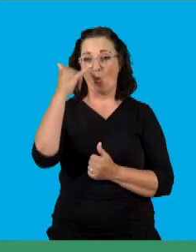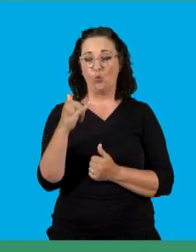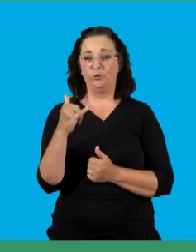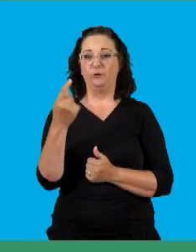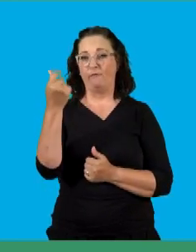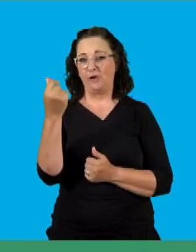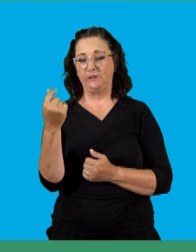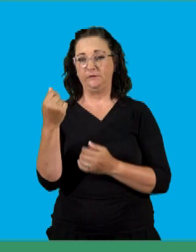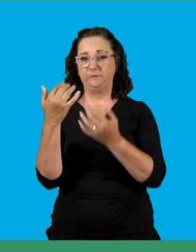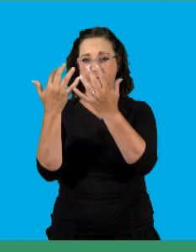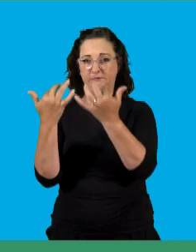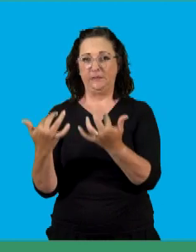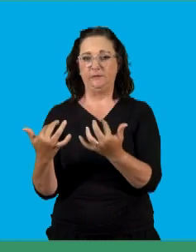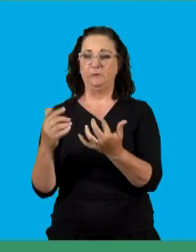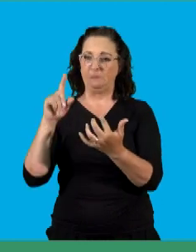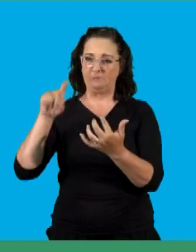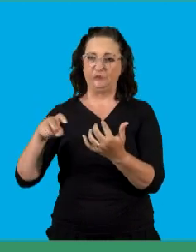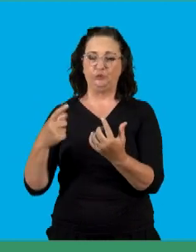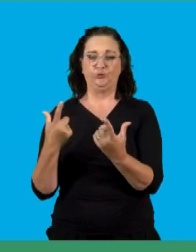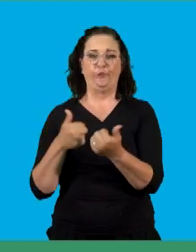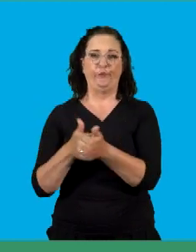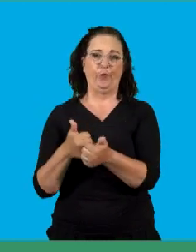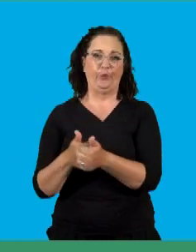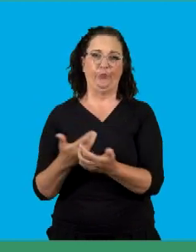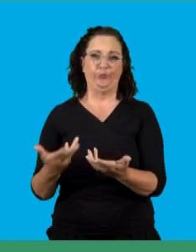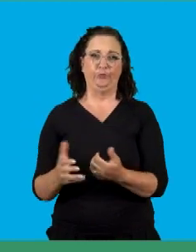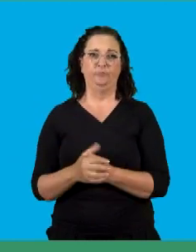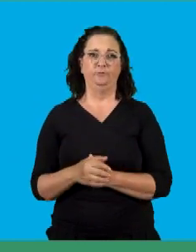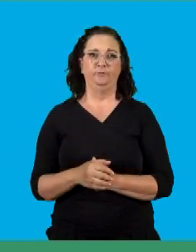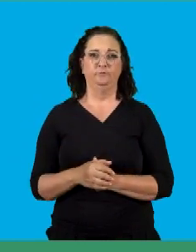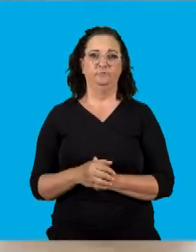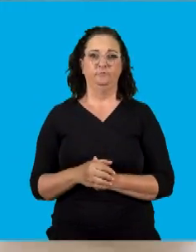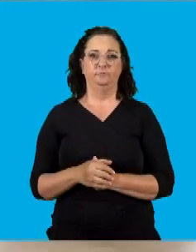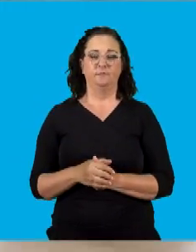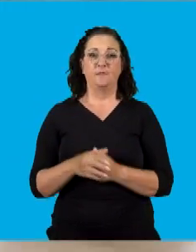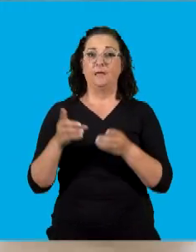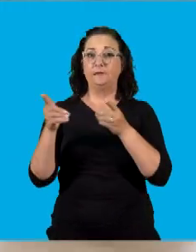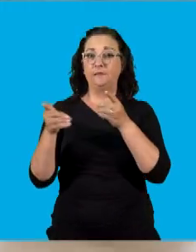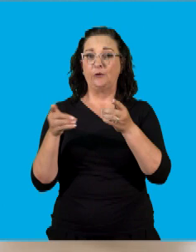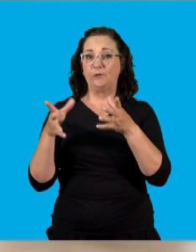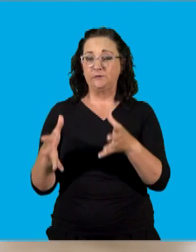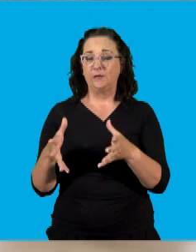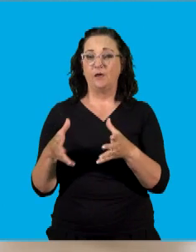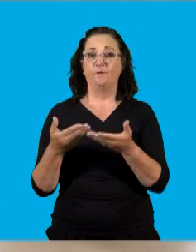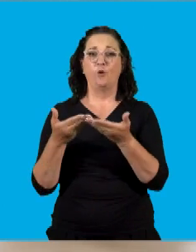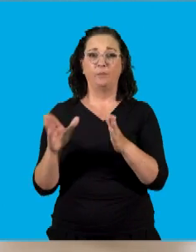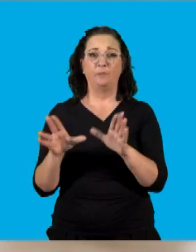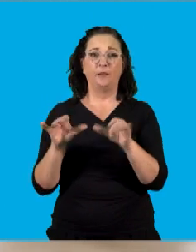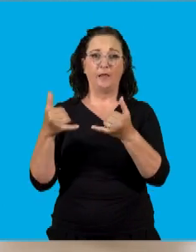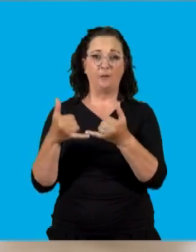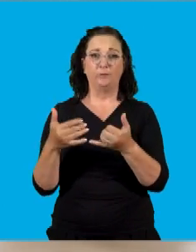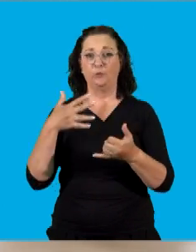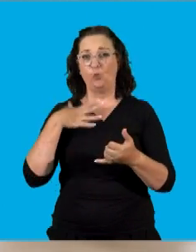that auditing of financial statements are compulsory. So whether directors of a public